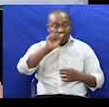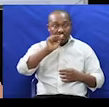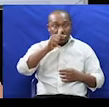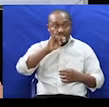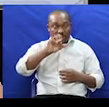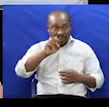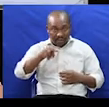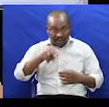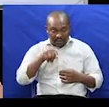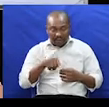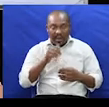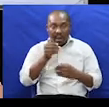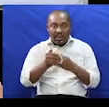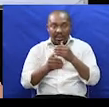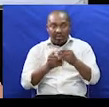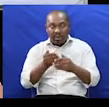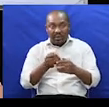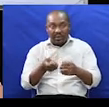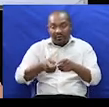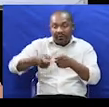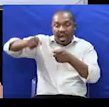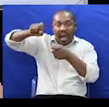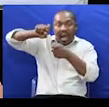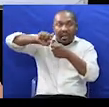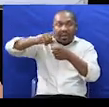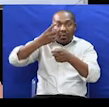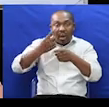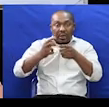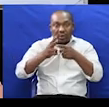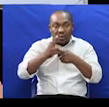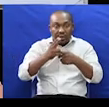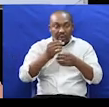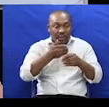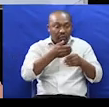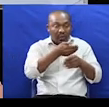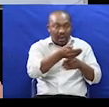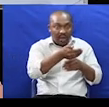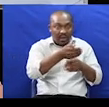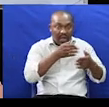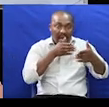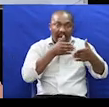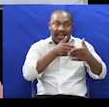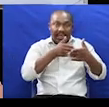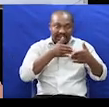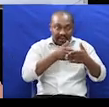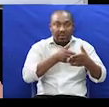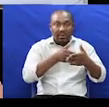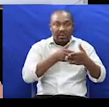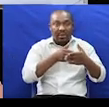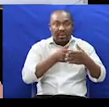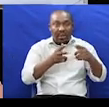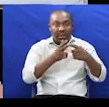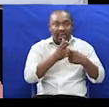is a process of adding one solution to another until the reaction ends or until the reaction